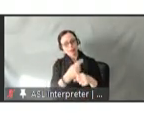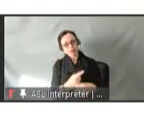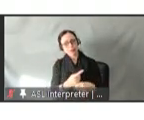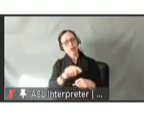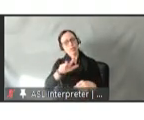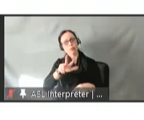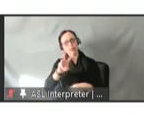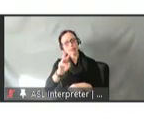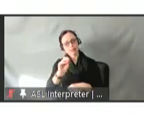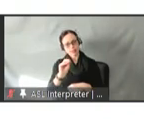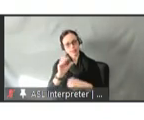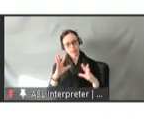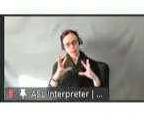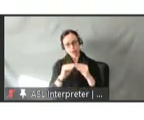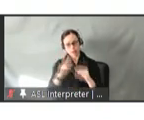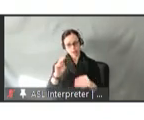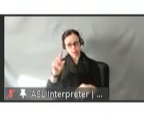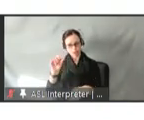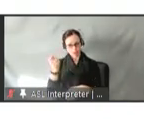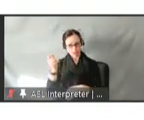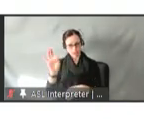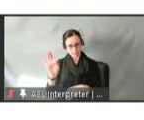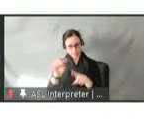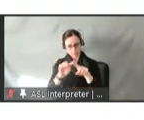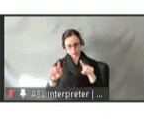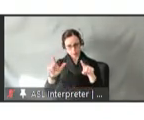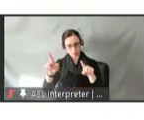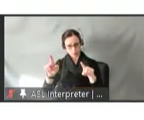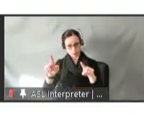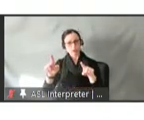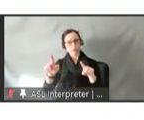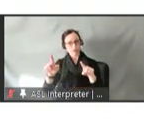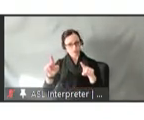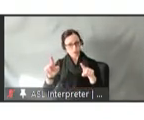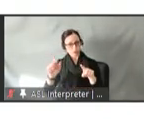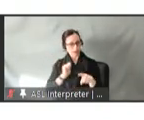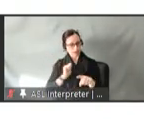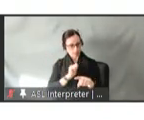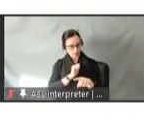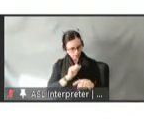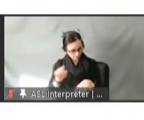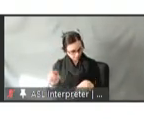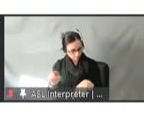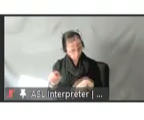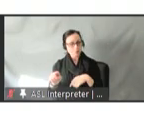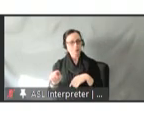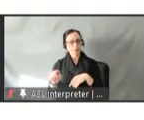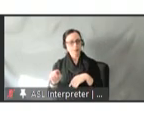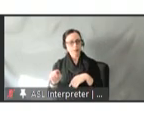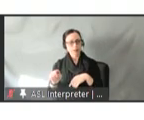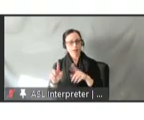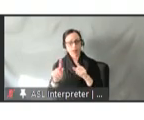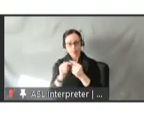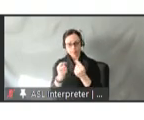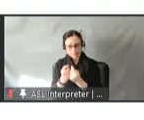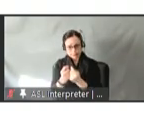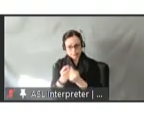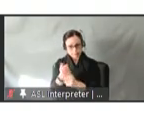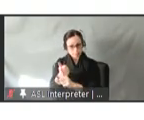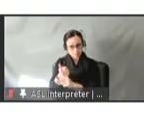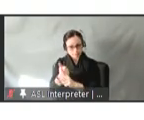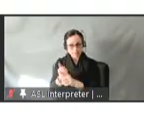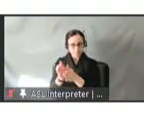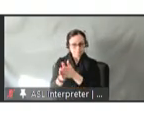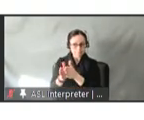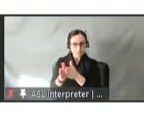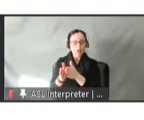360 conference on July 19th through 21st, also in Atlanta. The theme is Looking to the Future, Reshaping